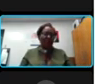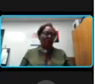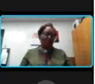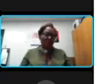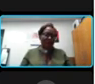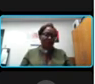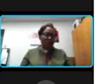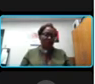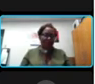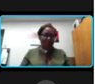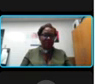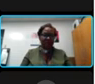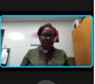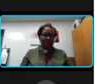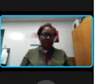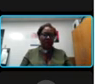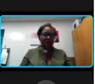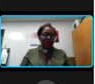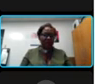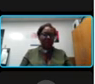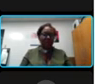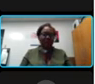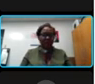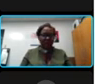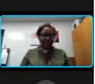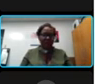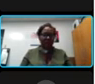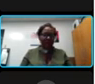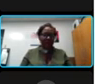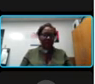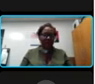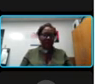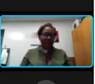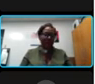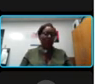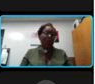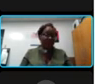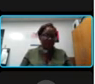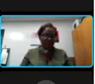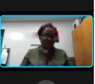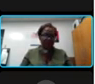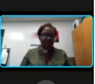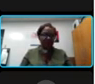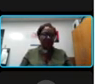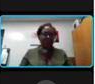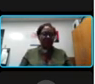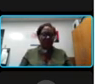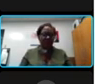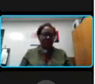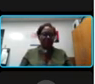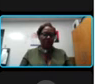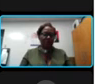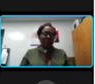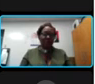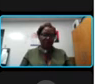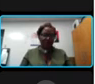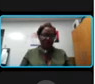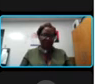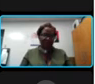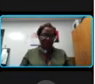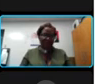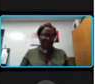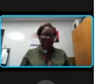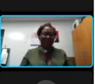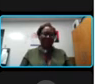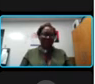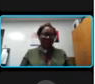the 10th, we will go back to our regular schedule, testing Monday through Friday, about 1/5 of our schools during each of